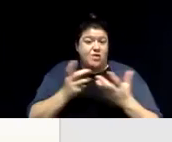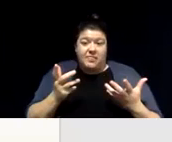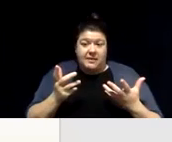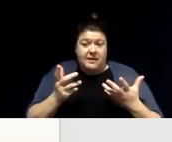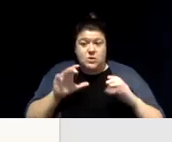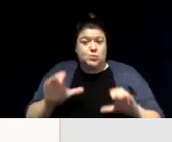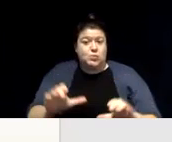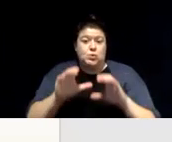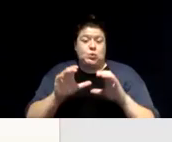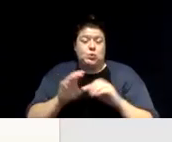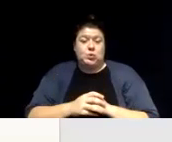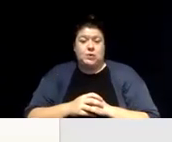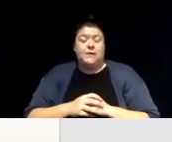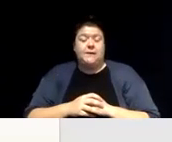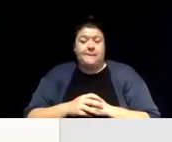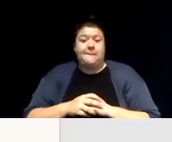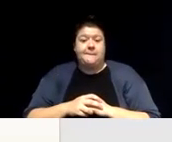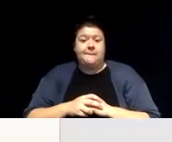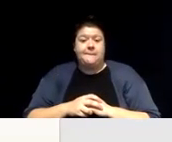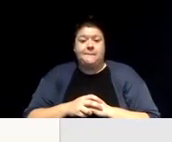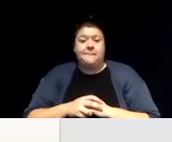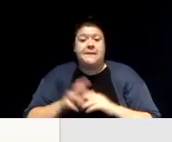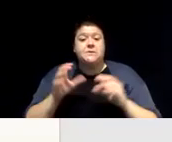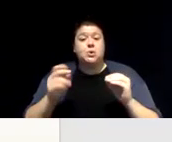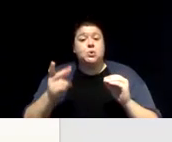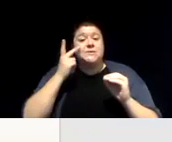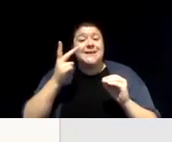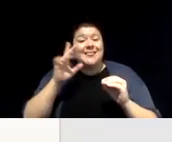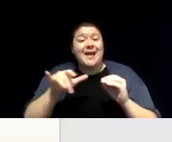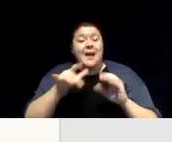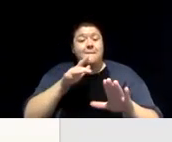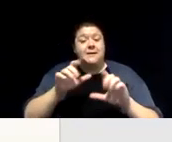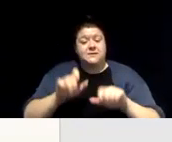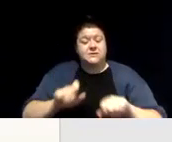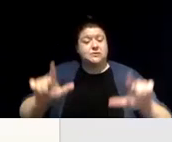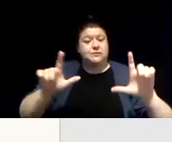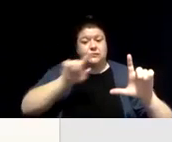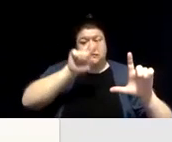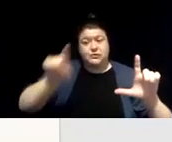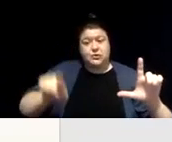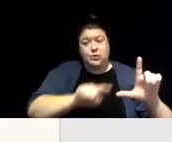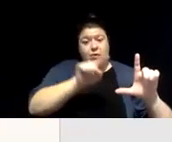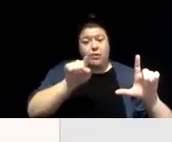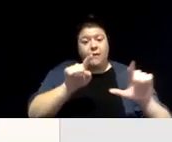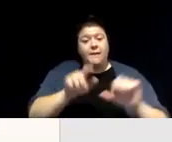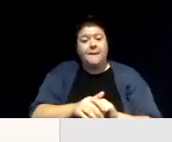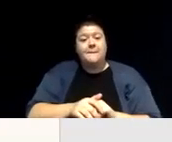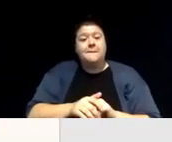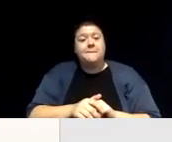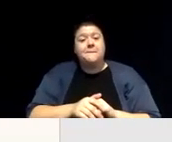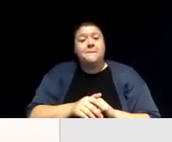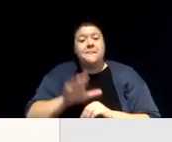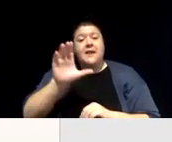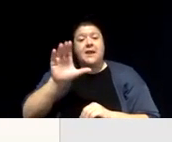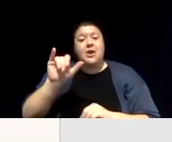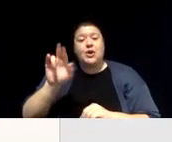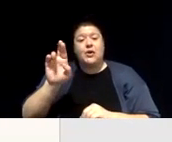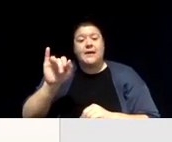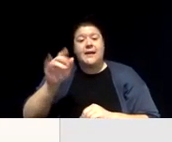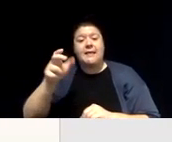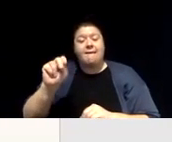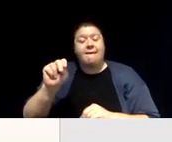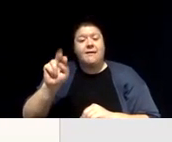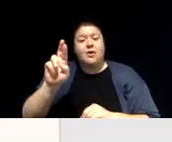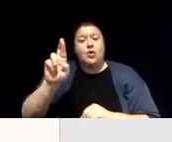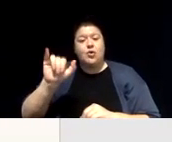do. So what you're seeing here on my screen right now is the circadian rhythm. The circadian rhythm